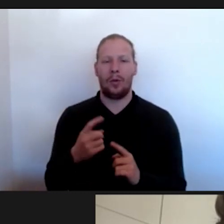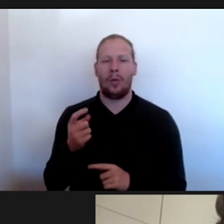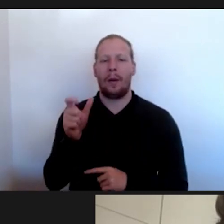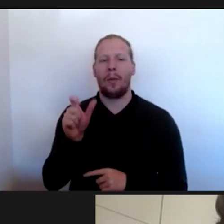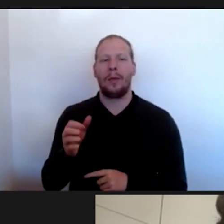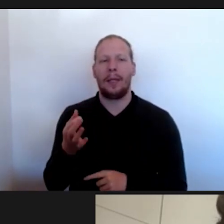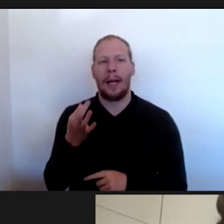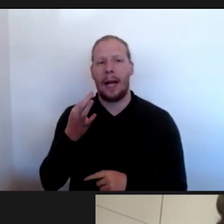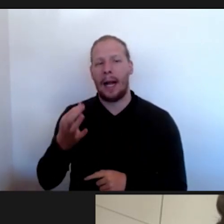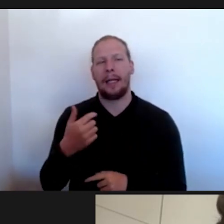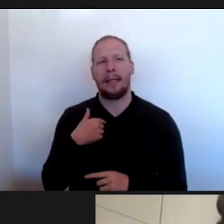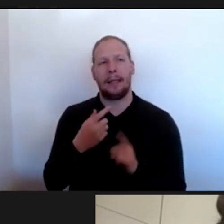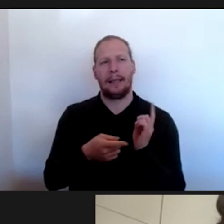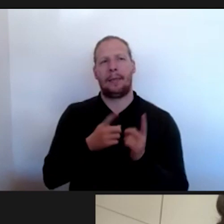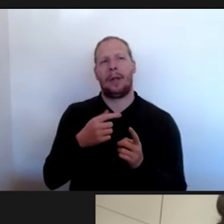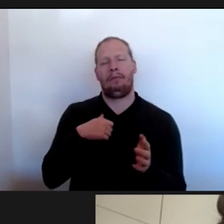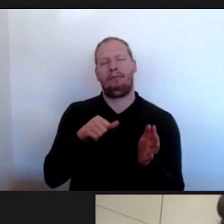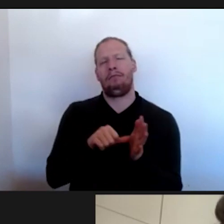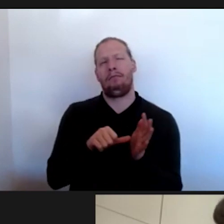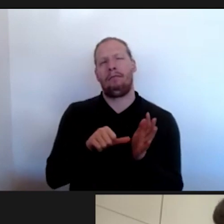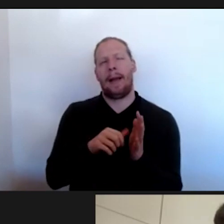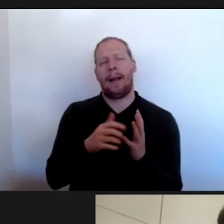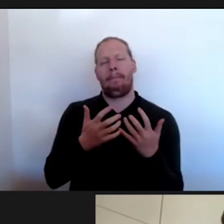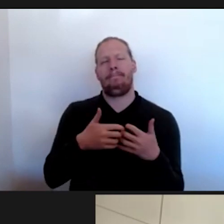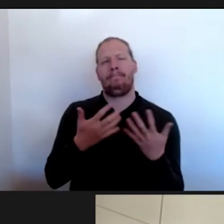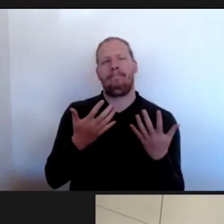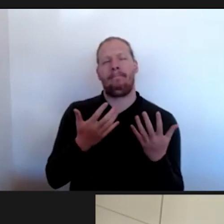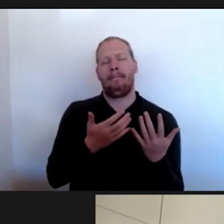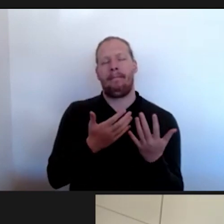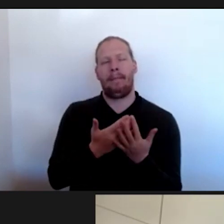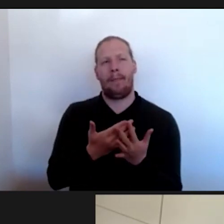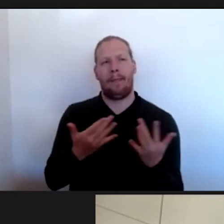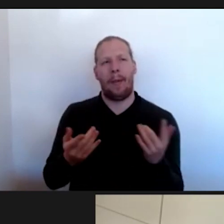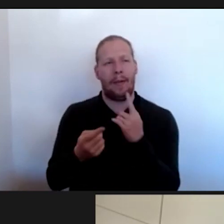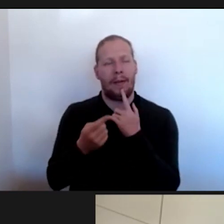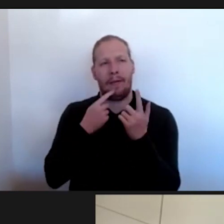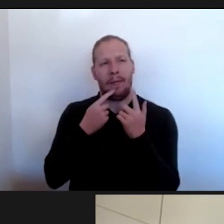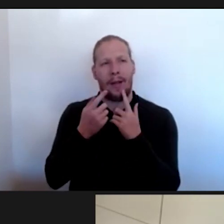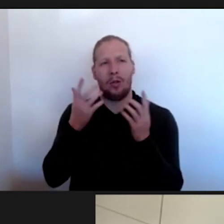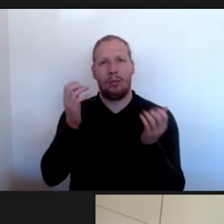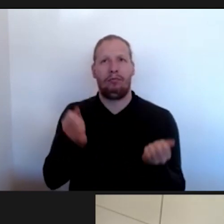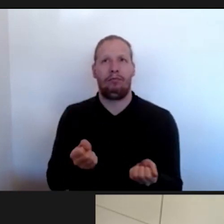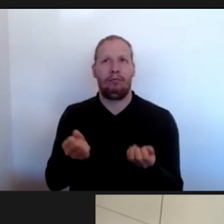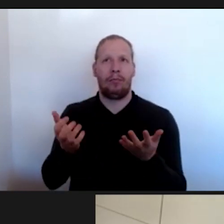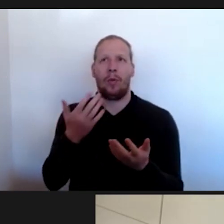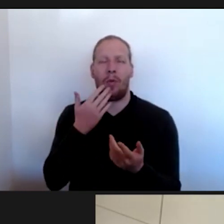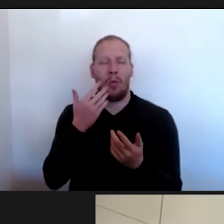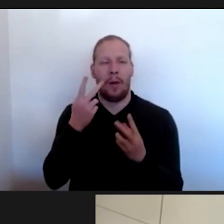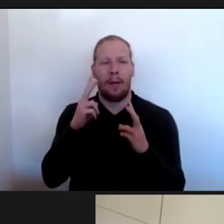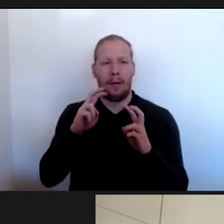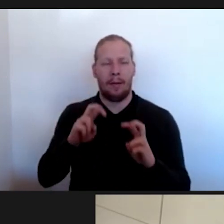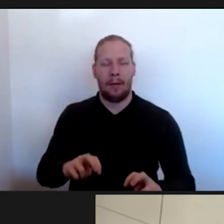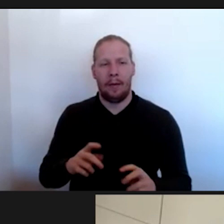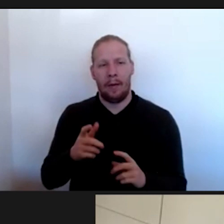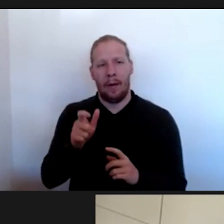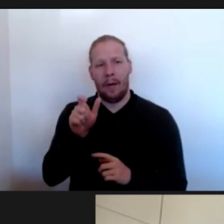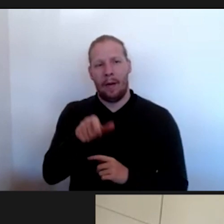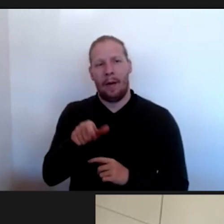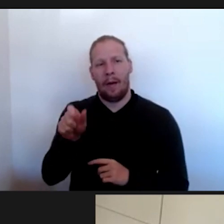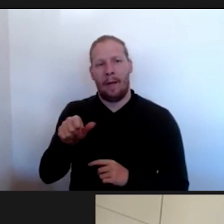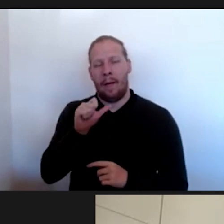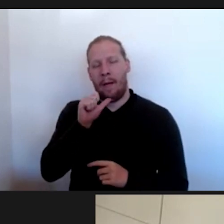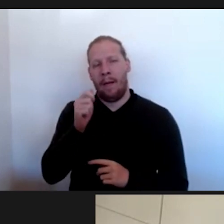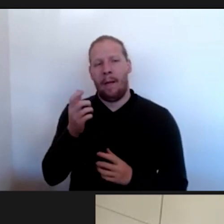much information to offer when looking for participants. If you start with a totally blank co-design